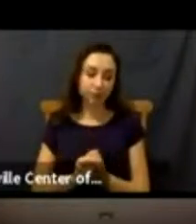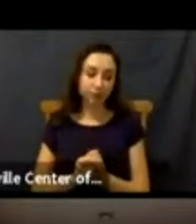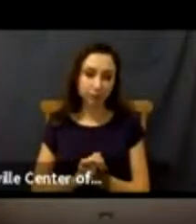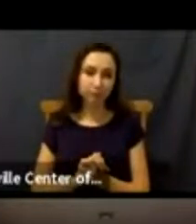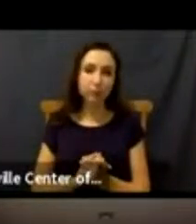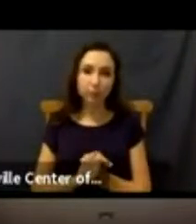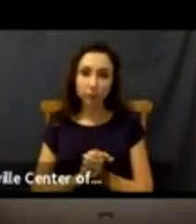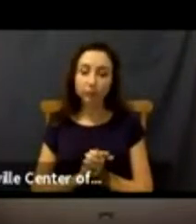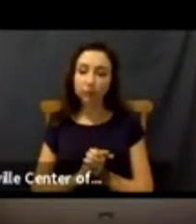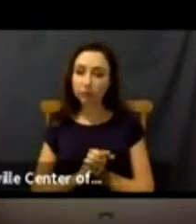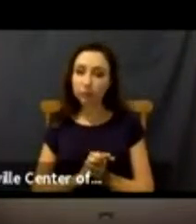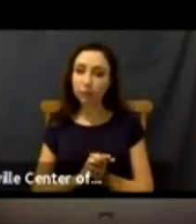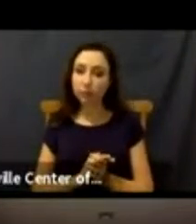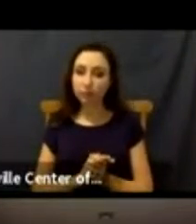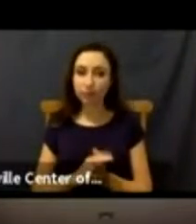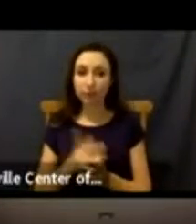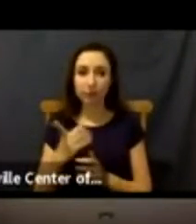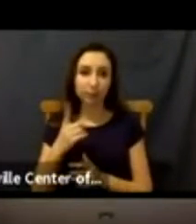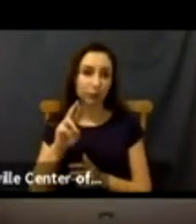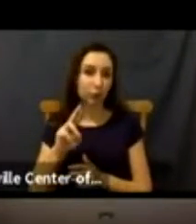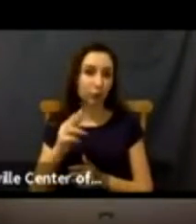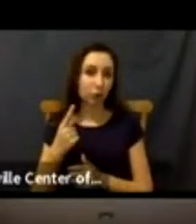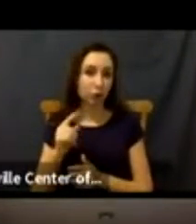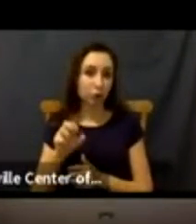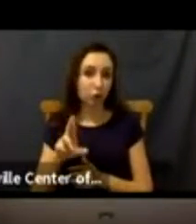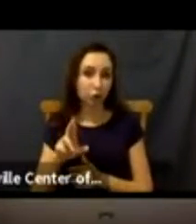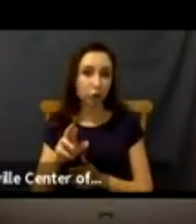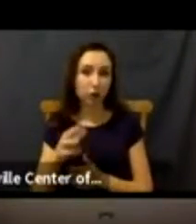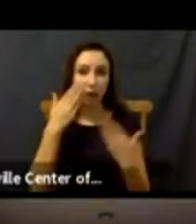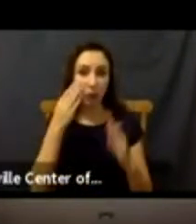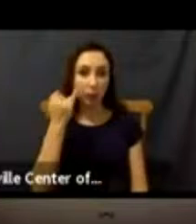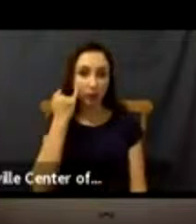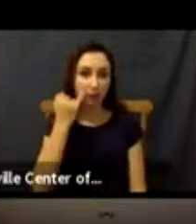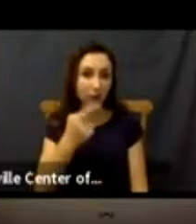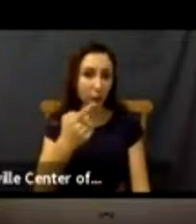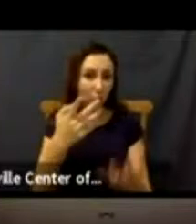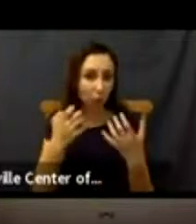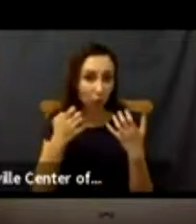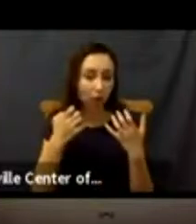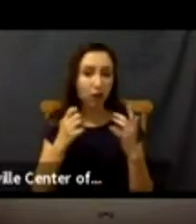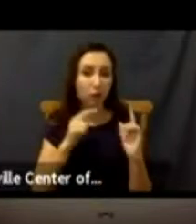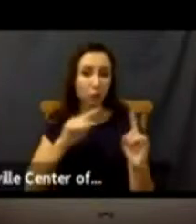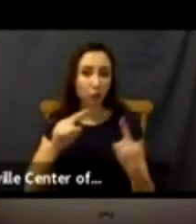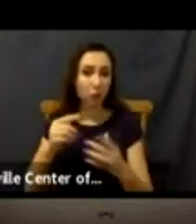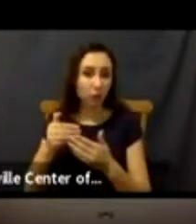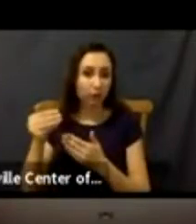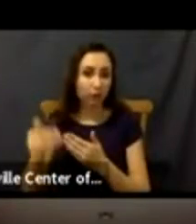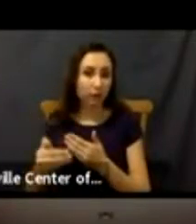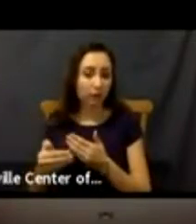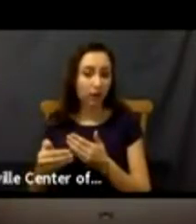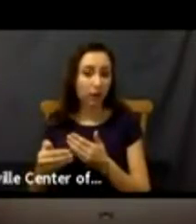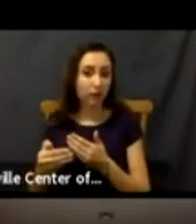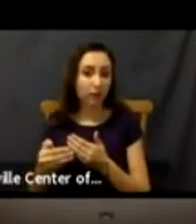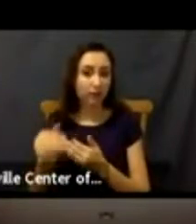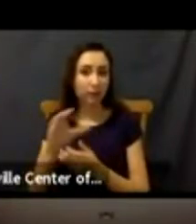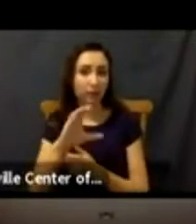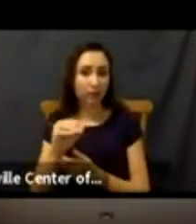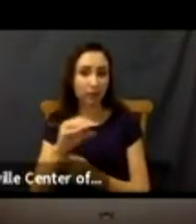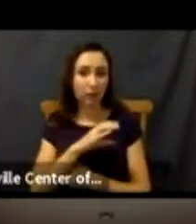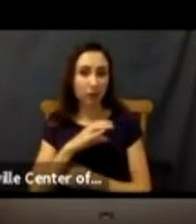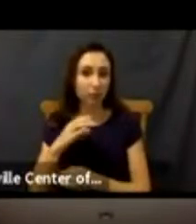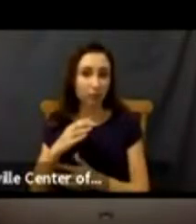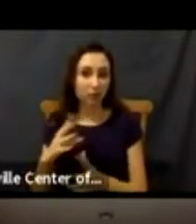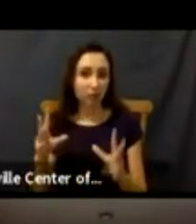You know, Dr. Gocher, I don't know if you want, you want to attend the next county commission meeting, or if you want to